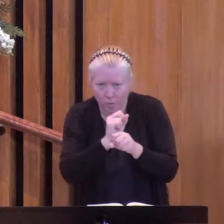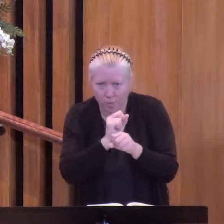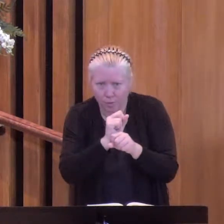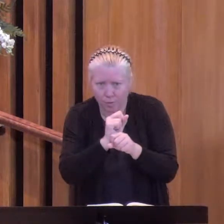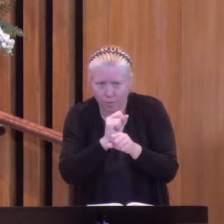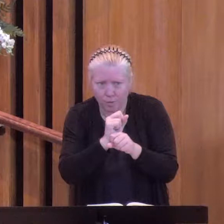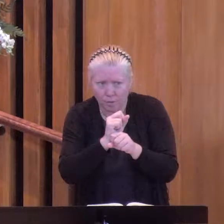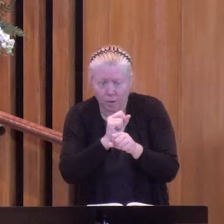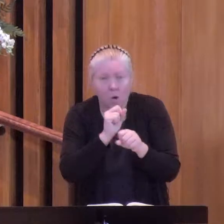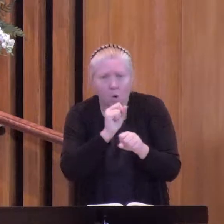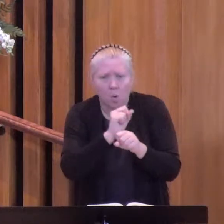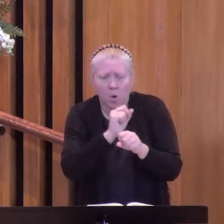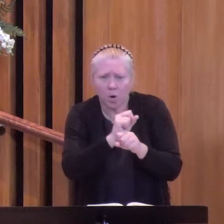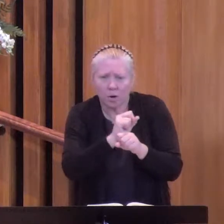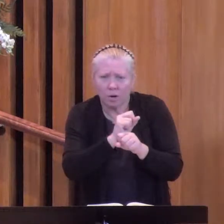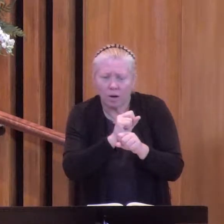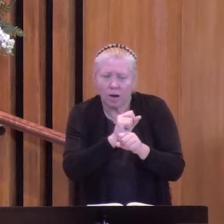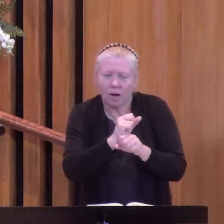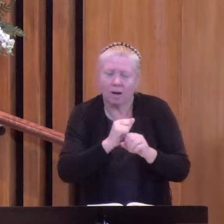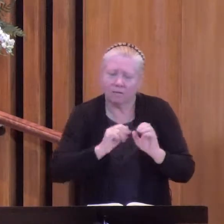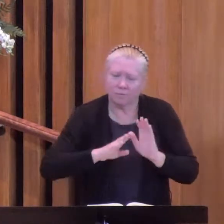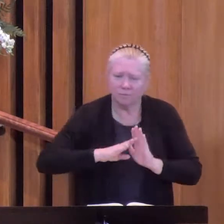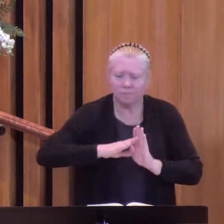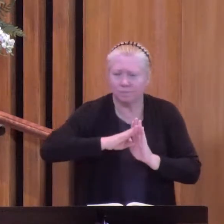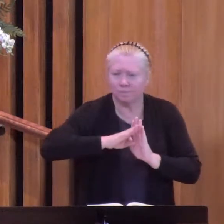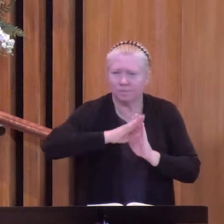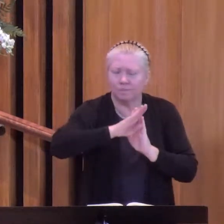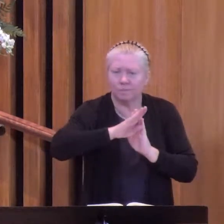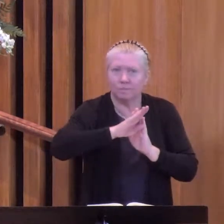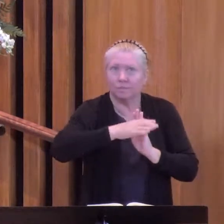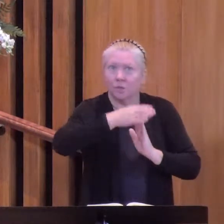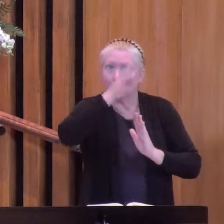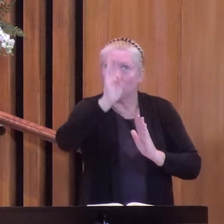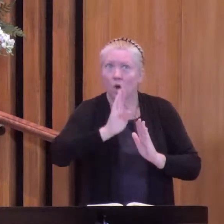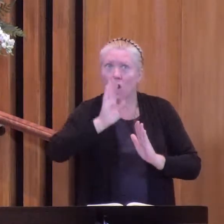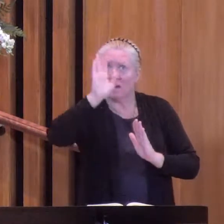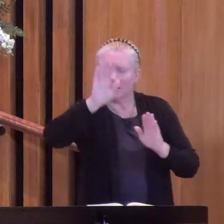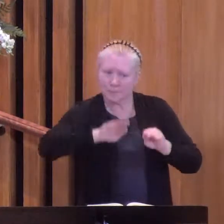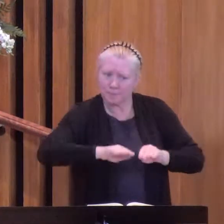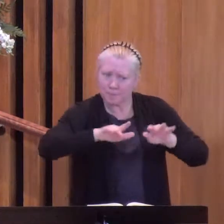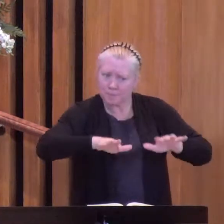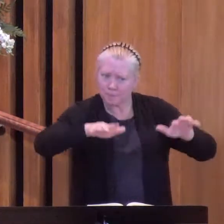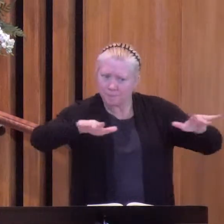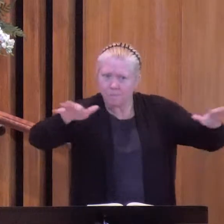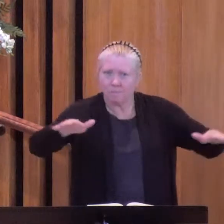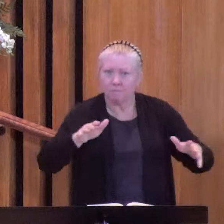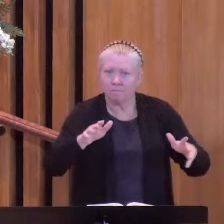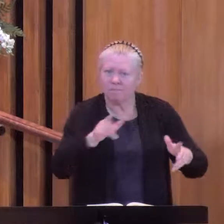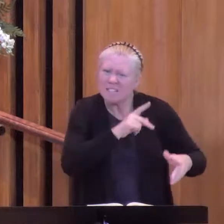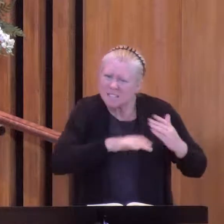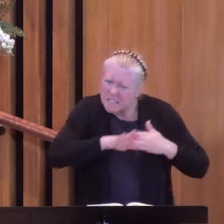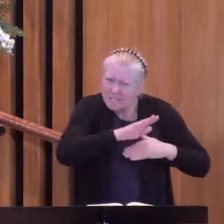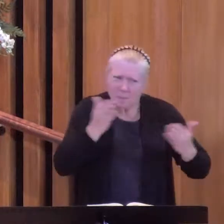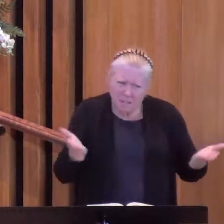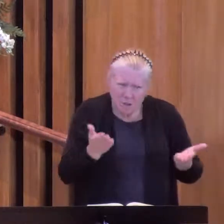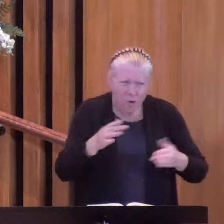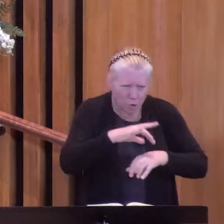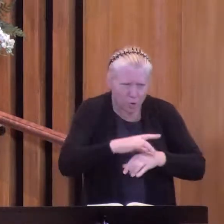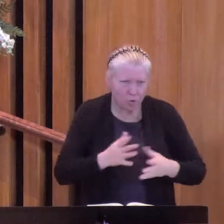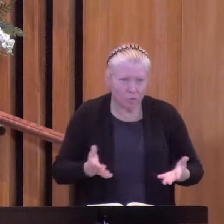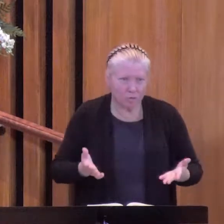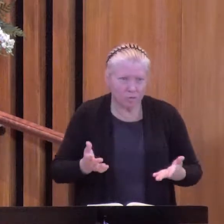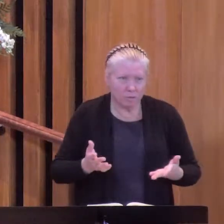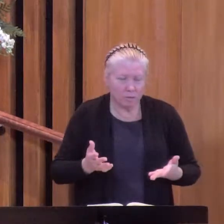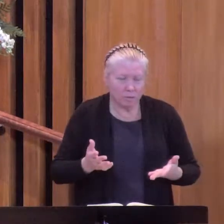Work of doing those acts of mercy that Jesus taught us as his